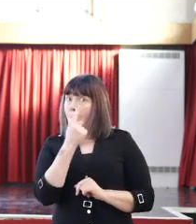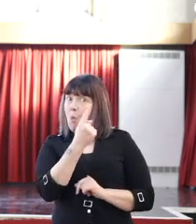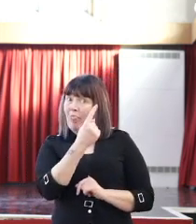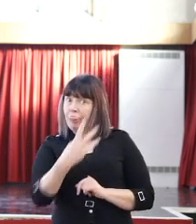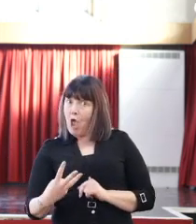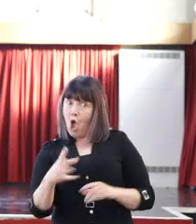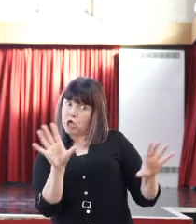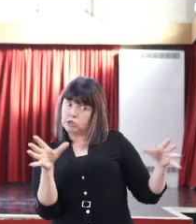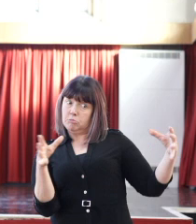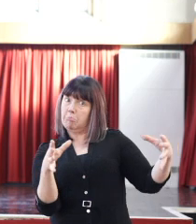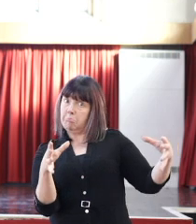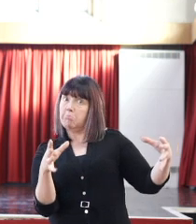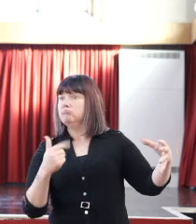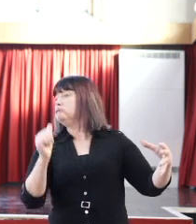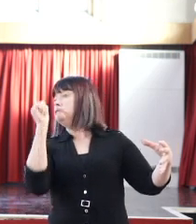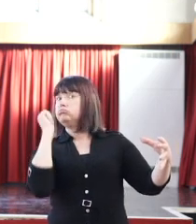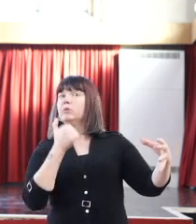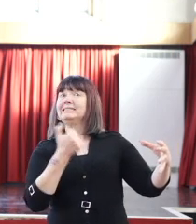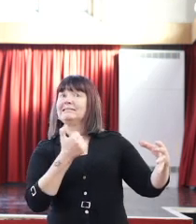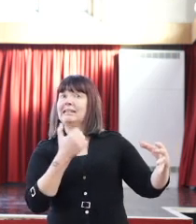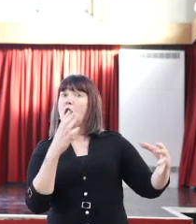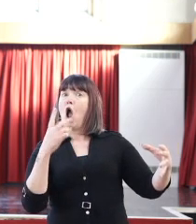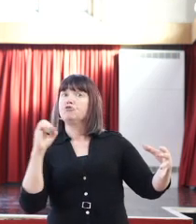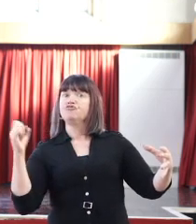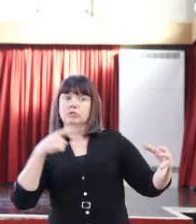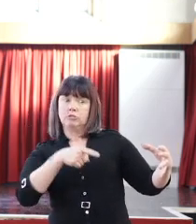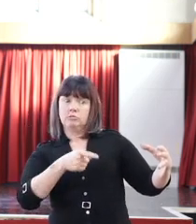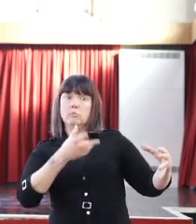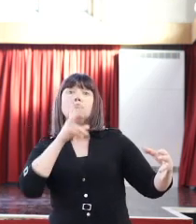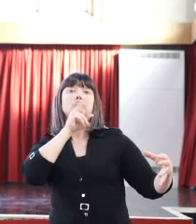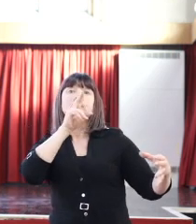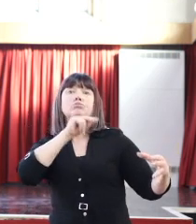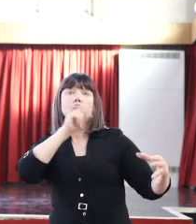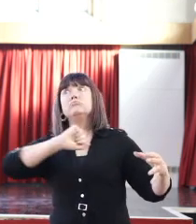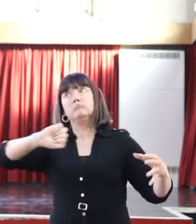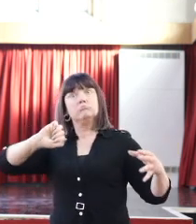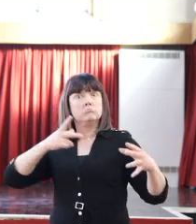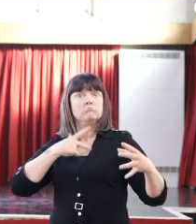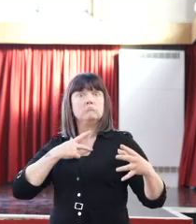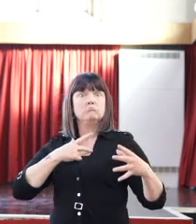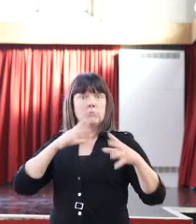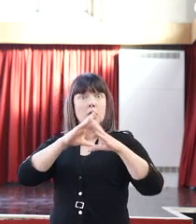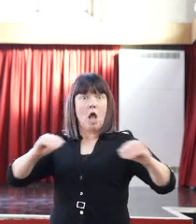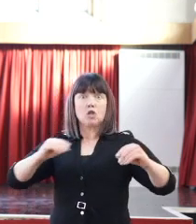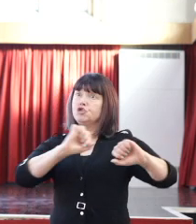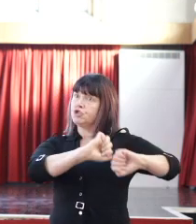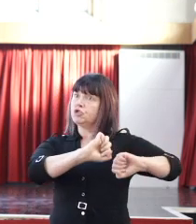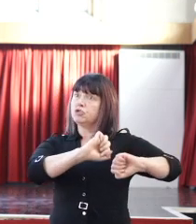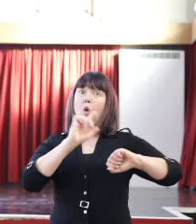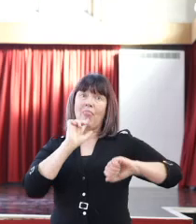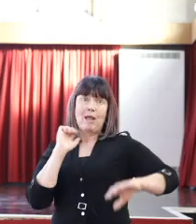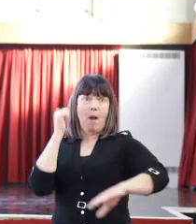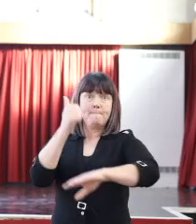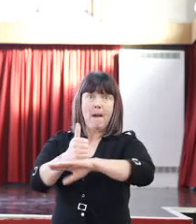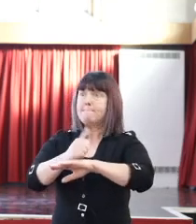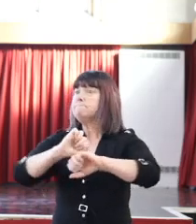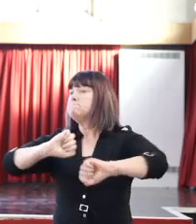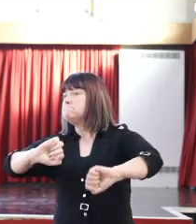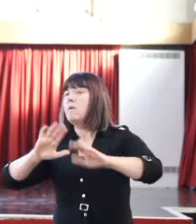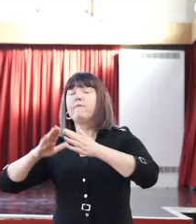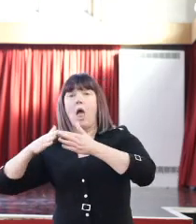Norwich were Dutch and French-speaking immigrants. The Dutch created Great Yarmouth Harbour and brought over canaries as